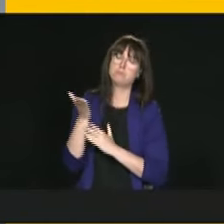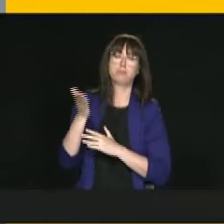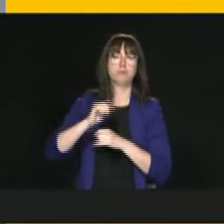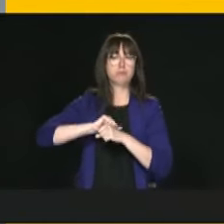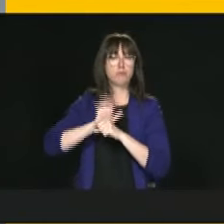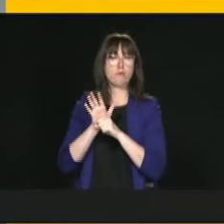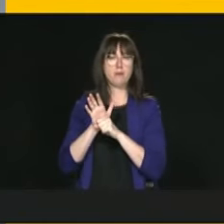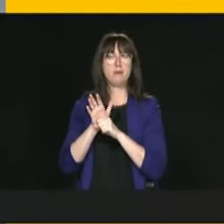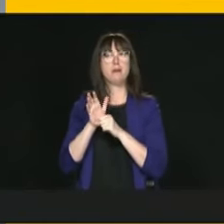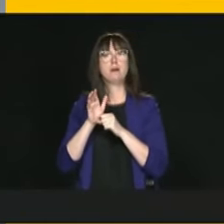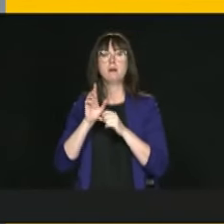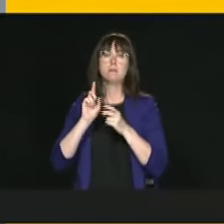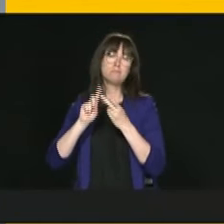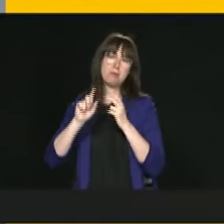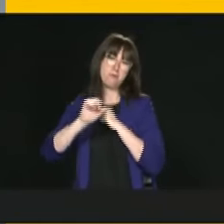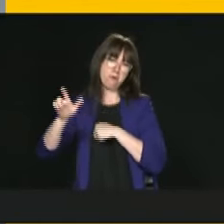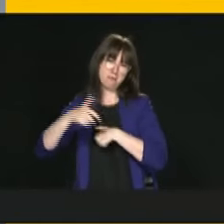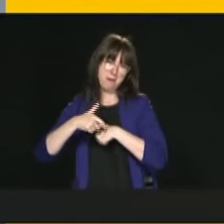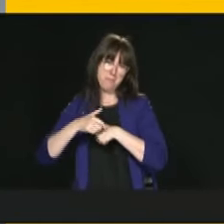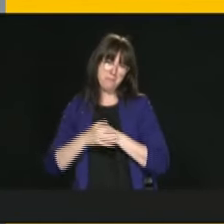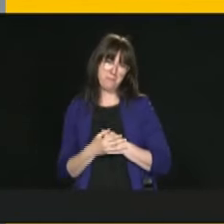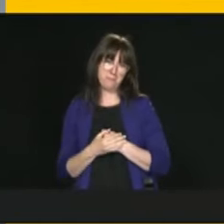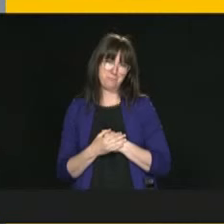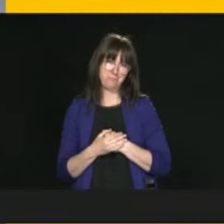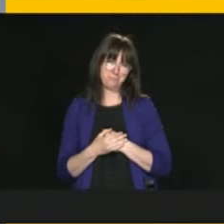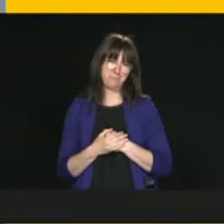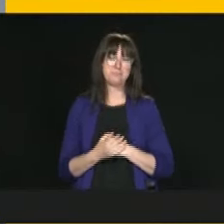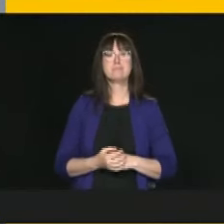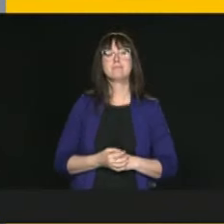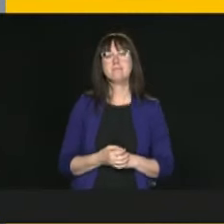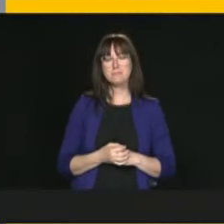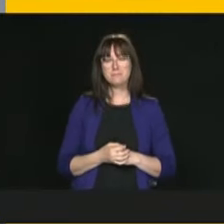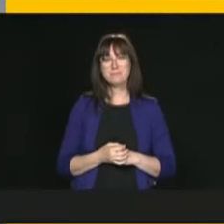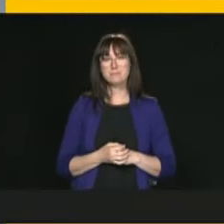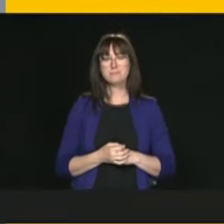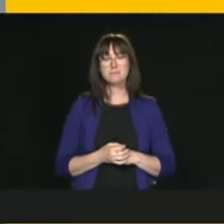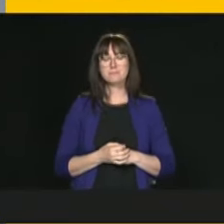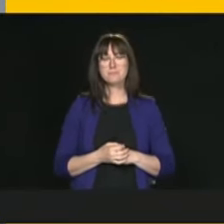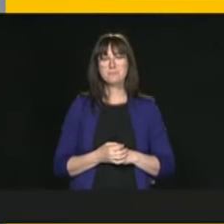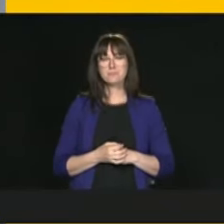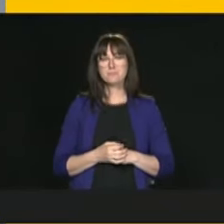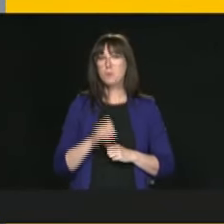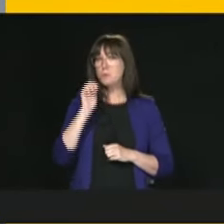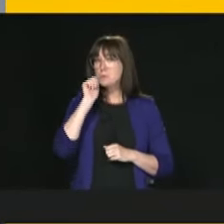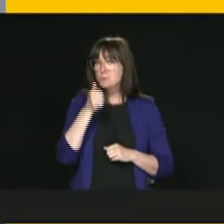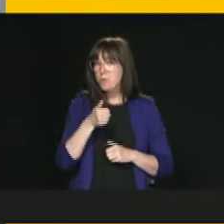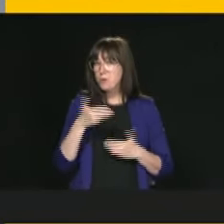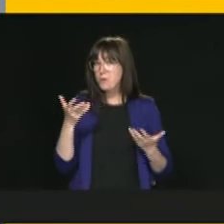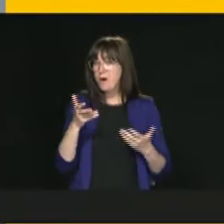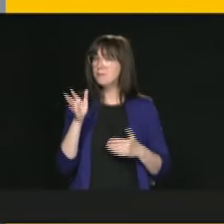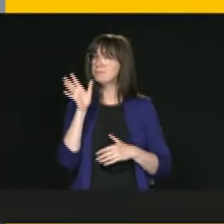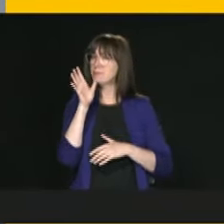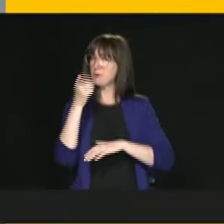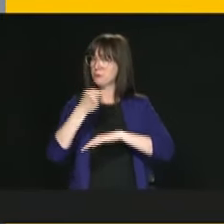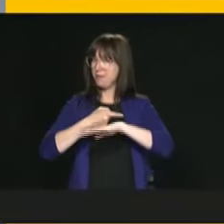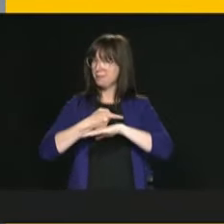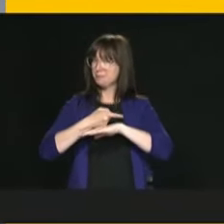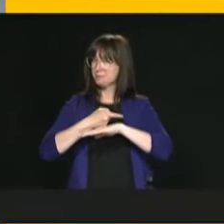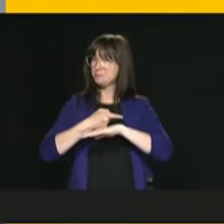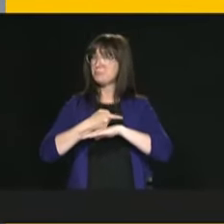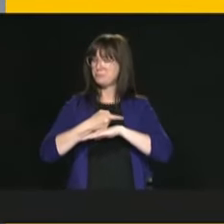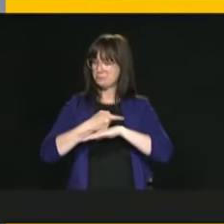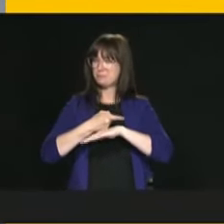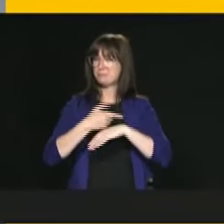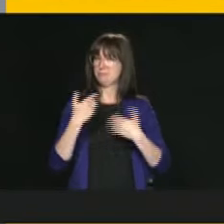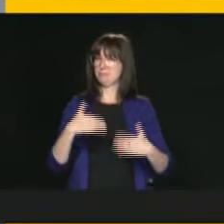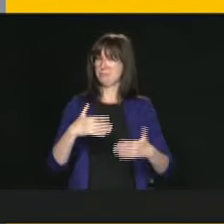all the time as well. Demain, c'est la fête des mères. Tomorrow is Mother's Day. It is an opportunity to show our mums